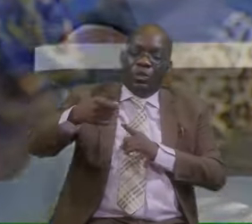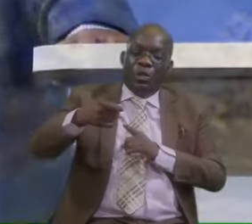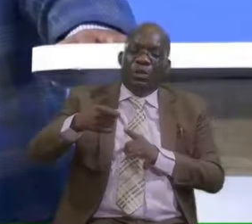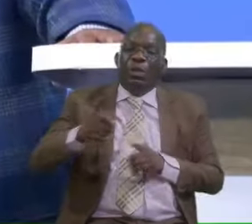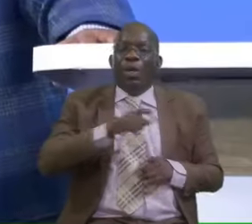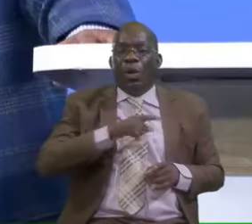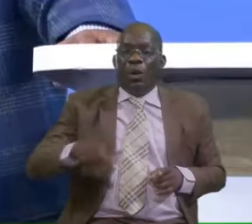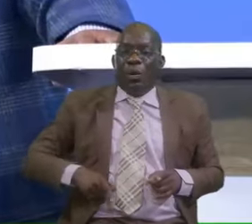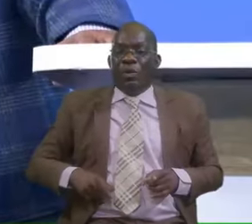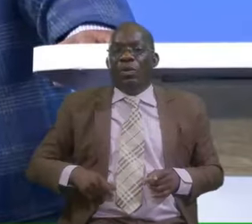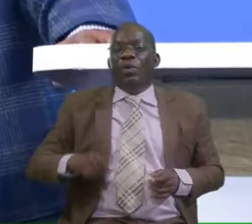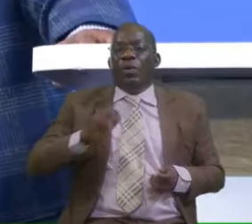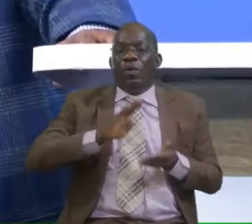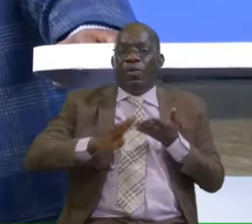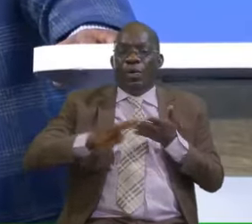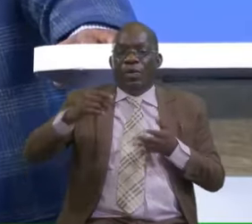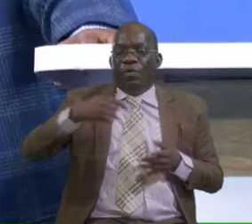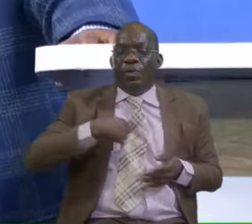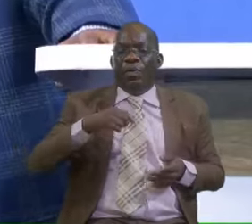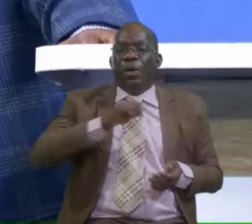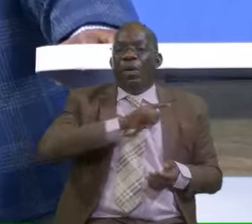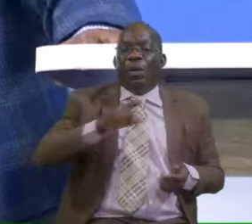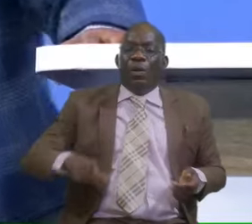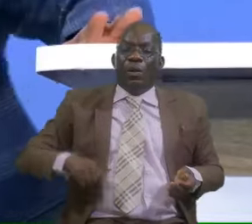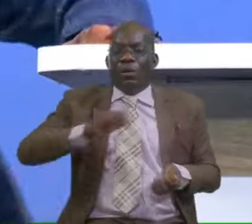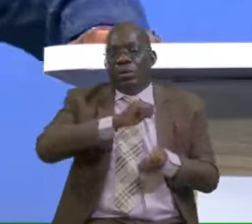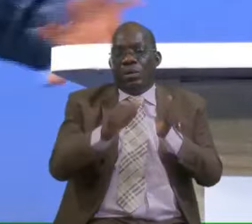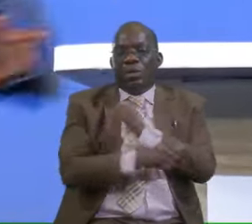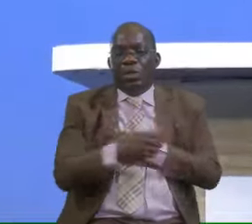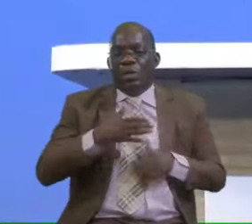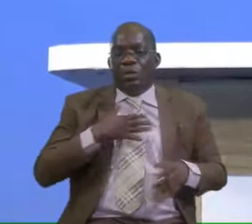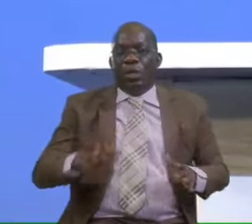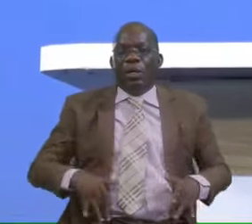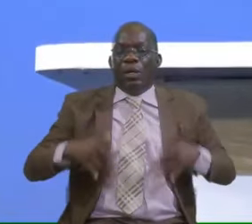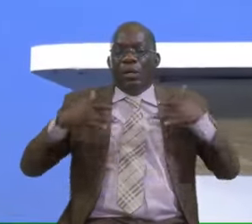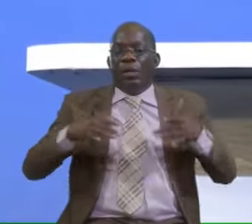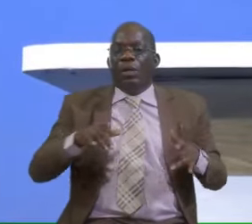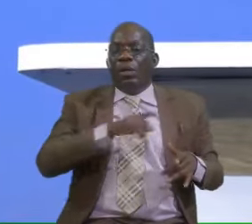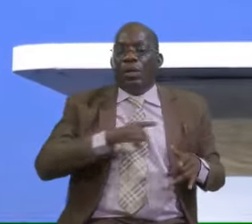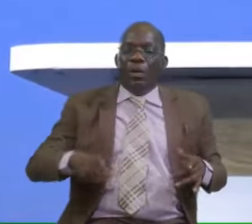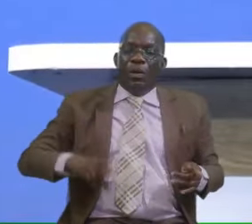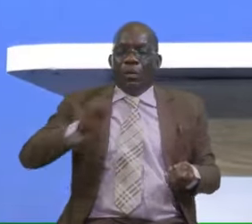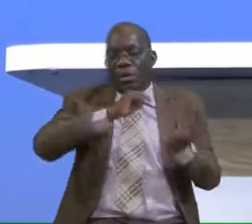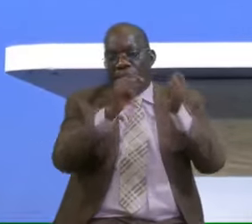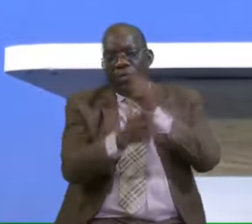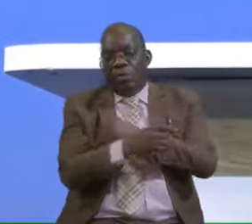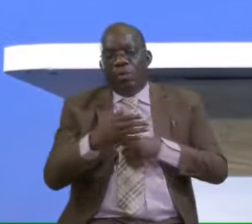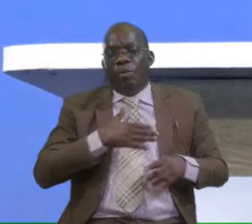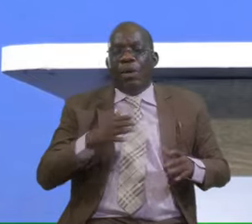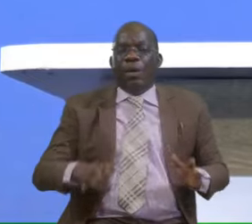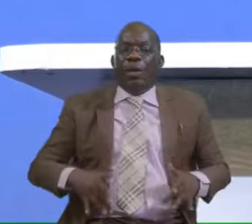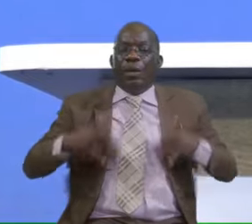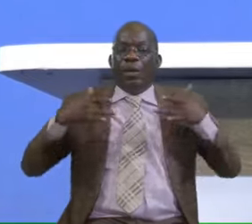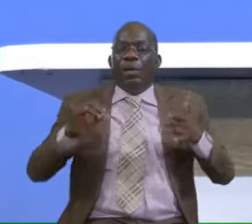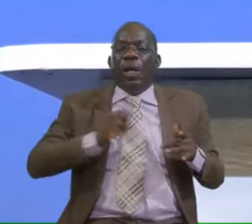me. Lord, change my life. Lord, transform my life. I